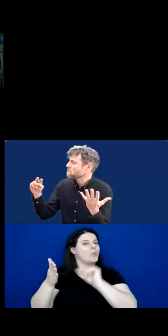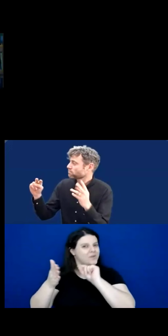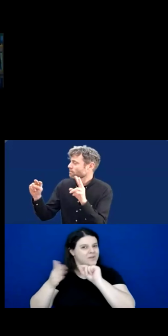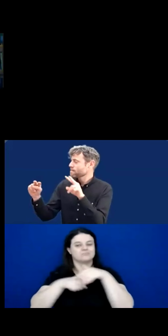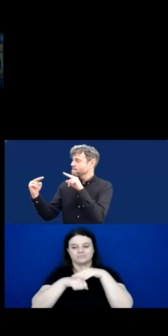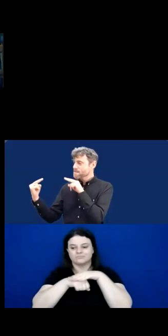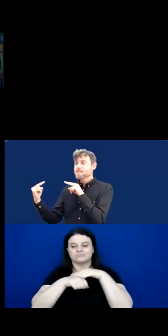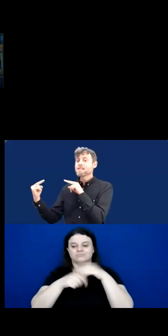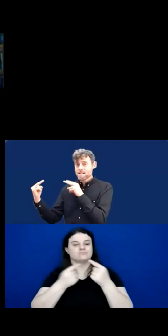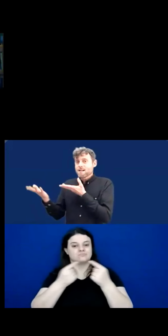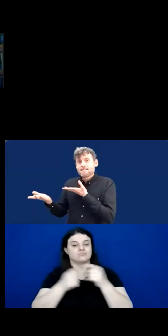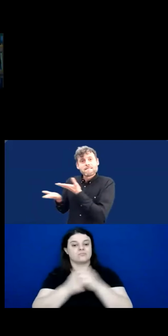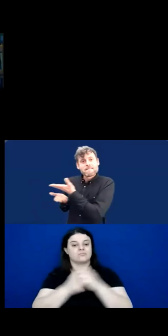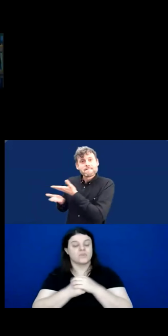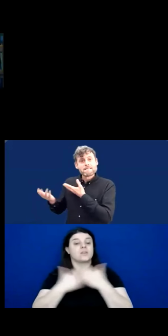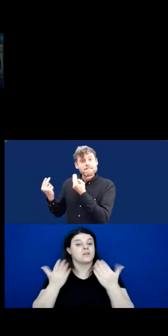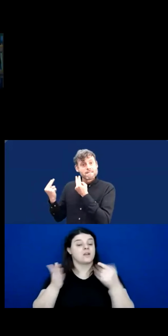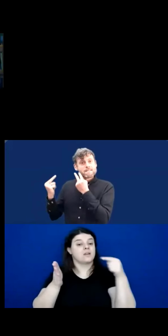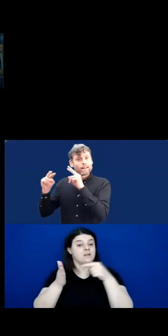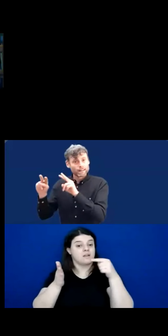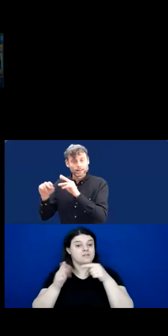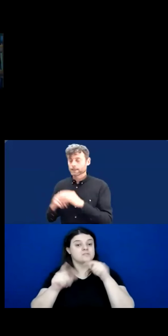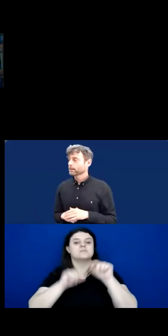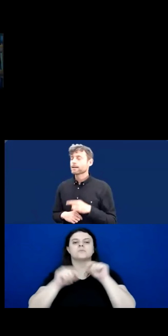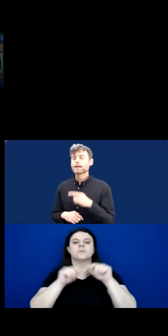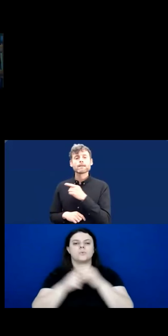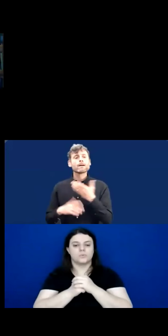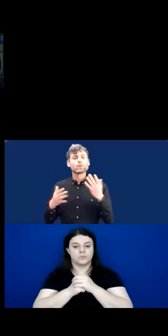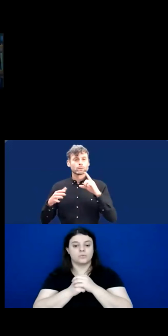Behaviors at this layer are joint attention